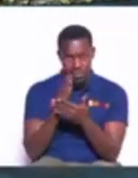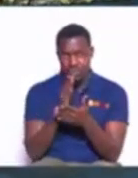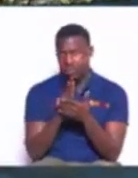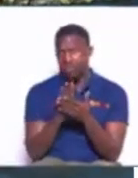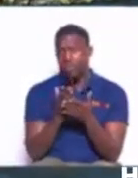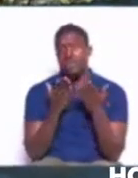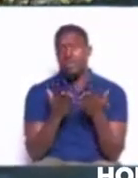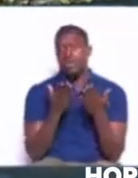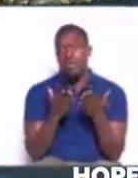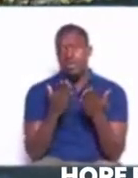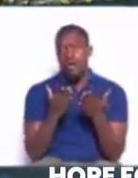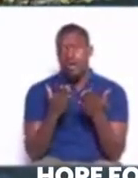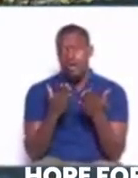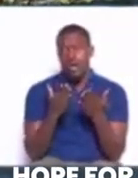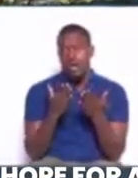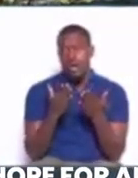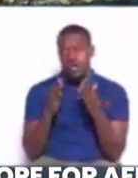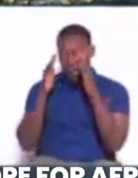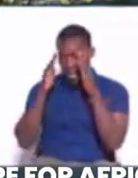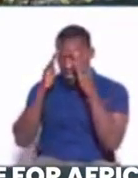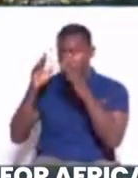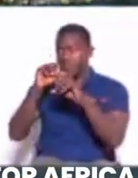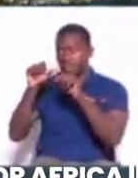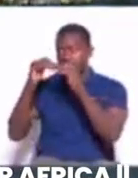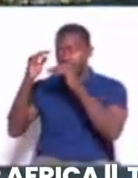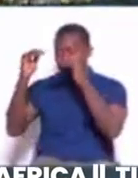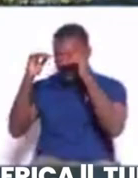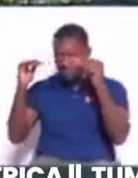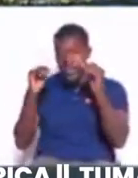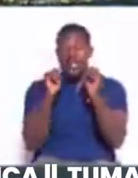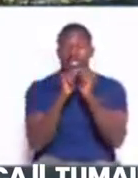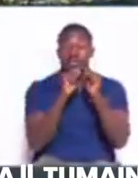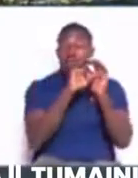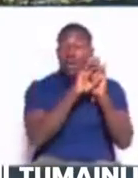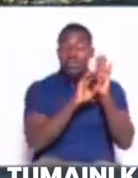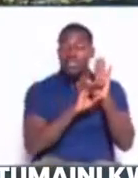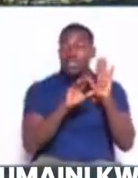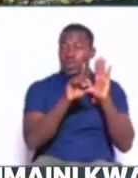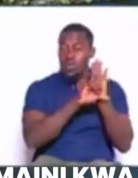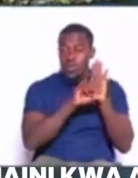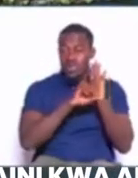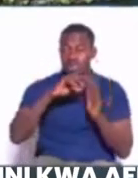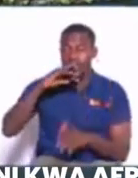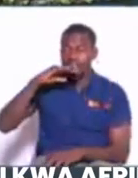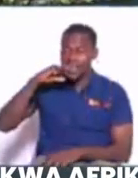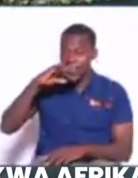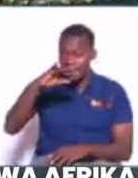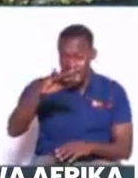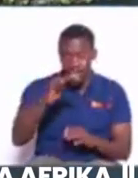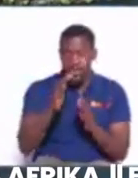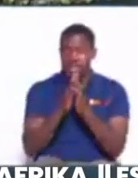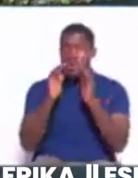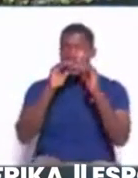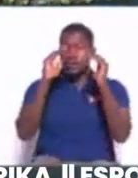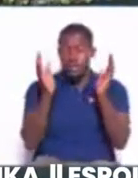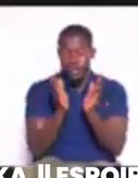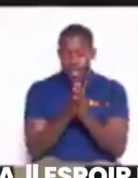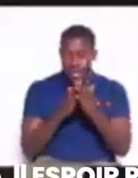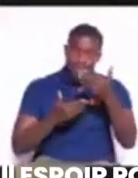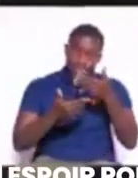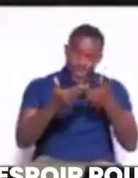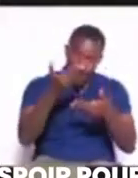heaven's eternal code of conduct. The Ten Commandment Law speaks to the world today. It speaks to Africa